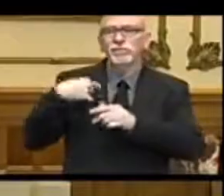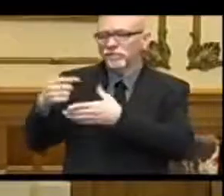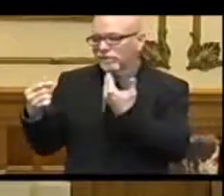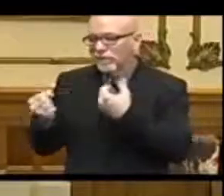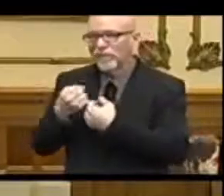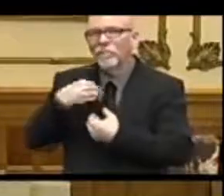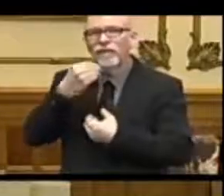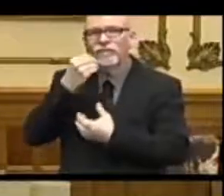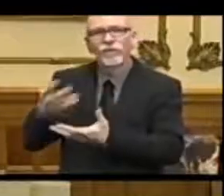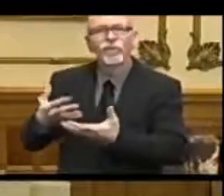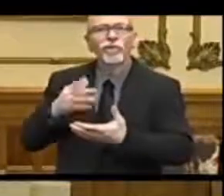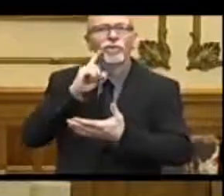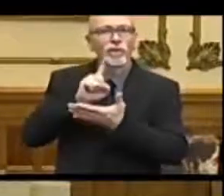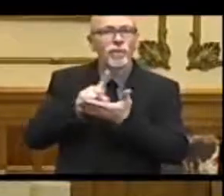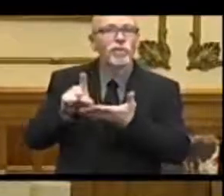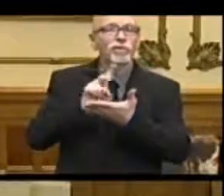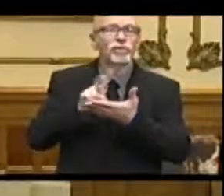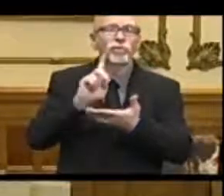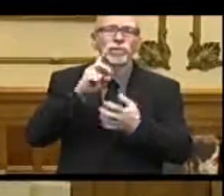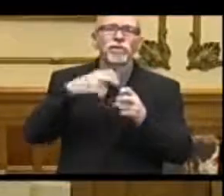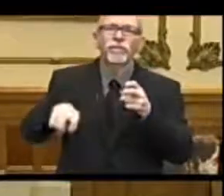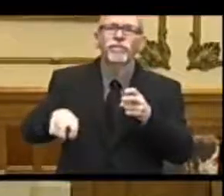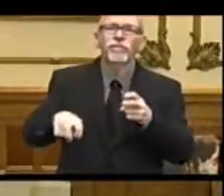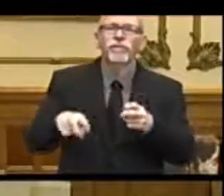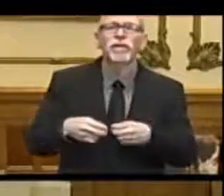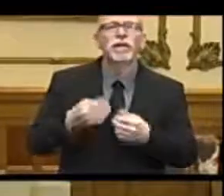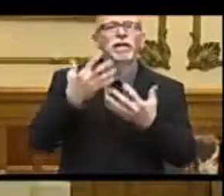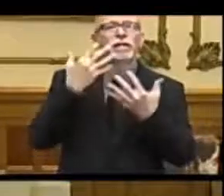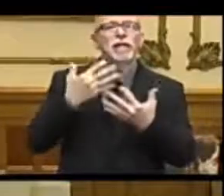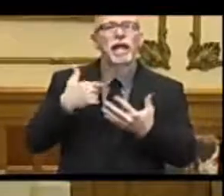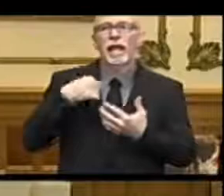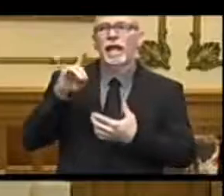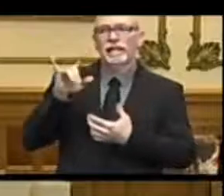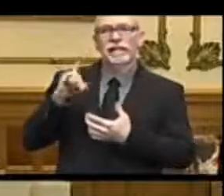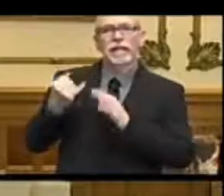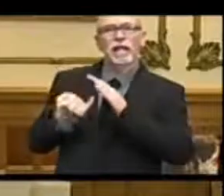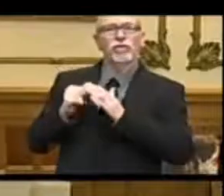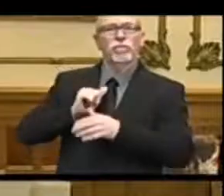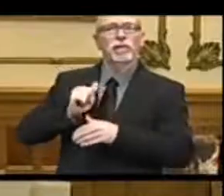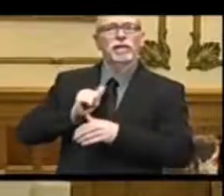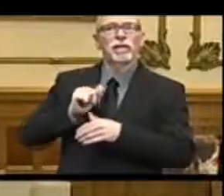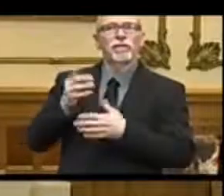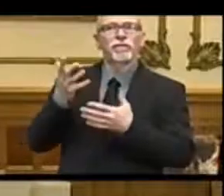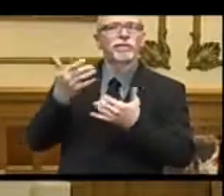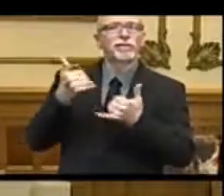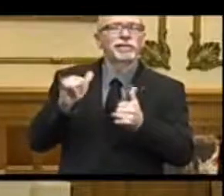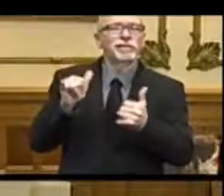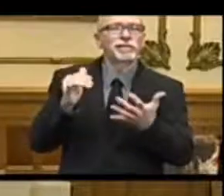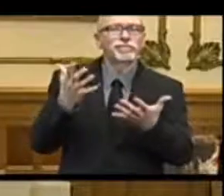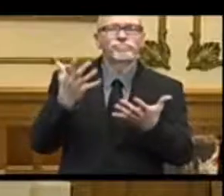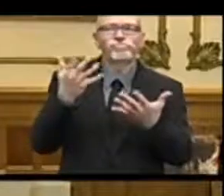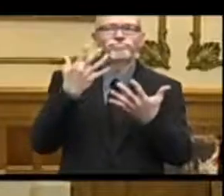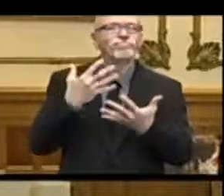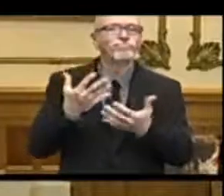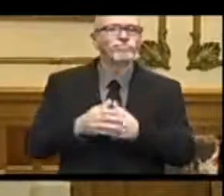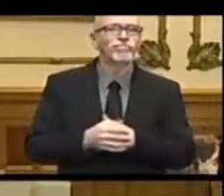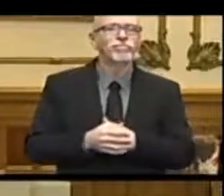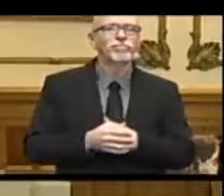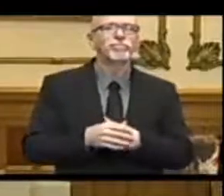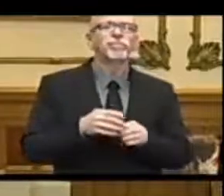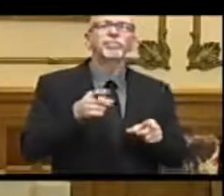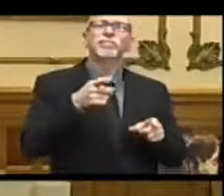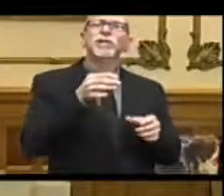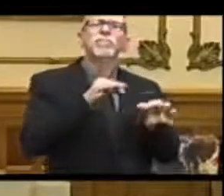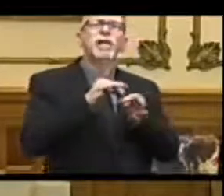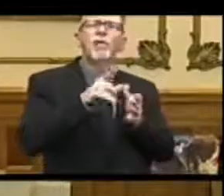a couple of weeks was very difficult. And sadly, even when I did that, that wasn't enough though. Yeah. So talk a little bit about being sick.